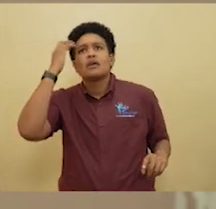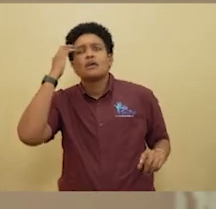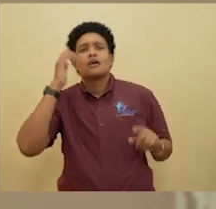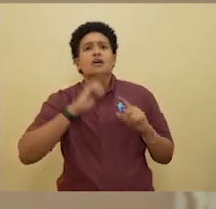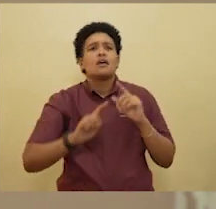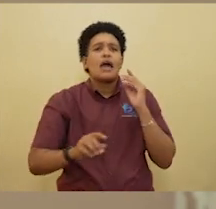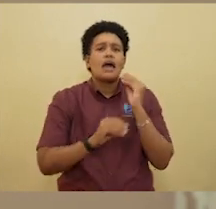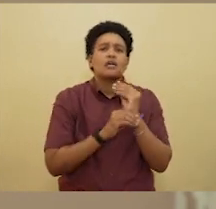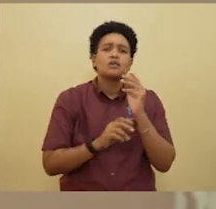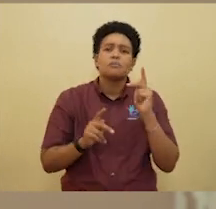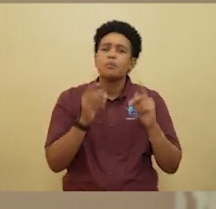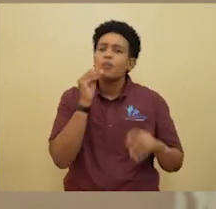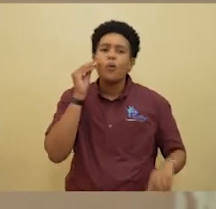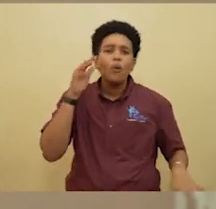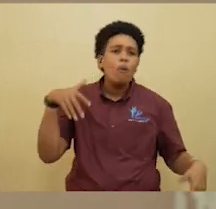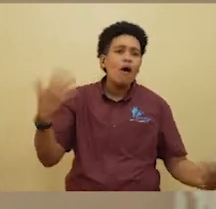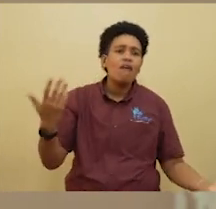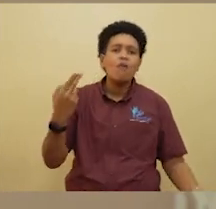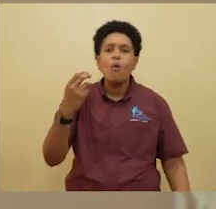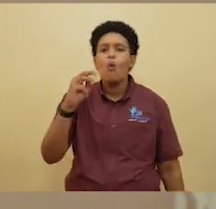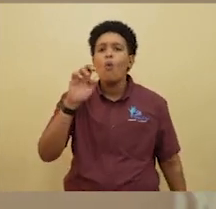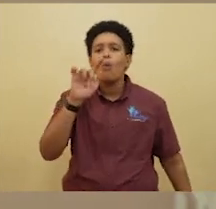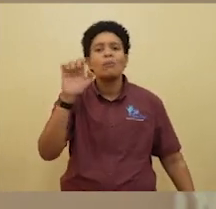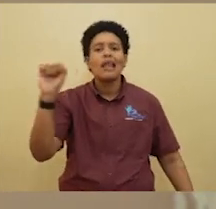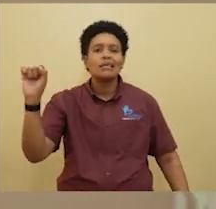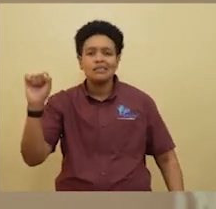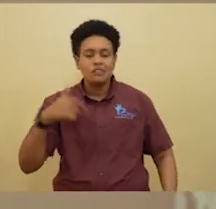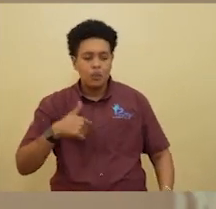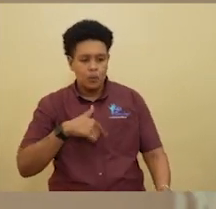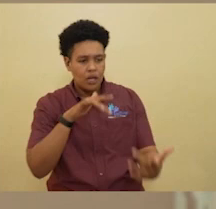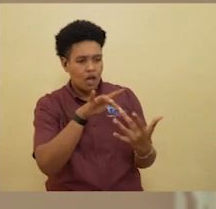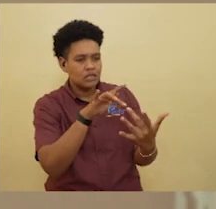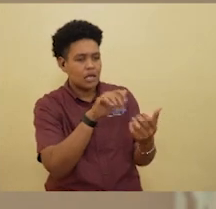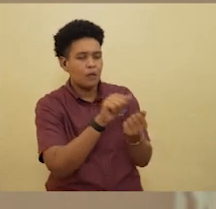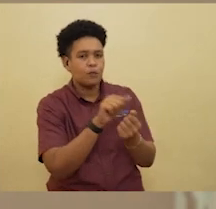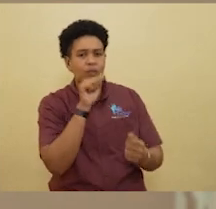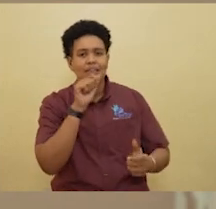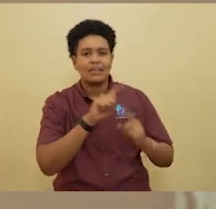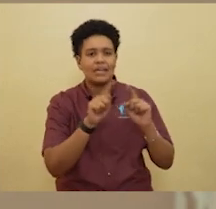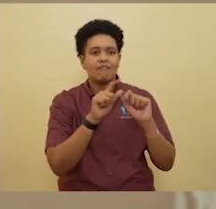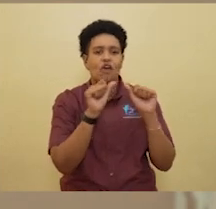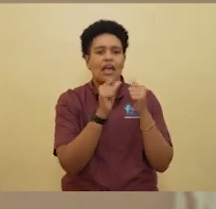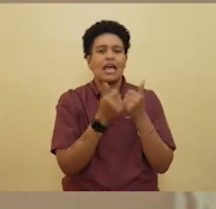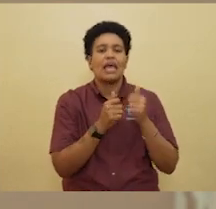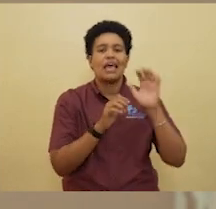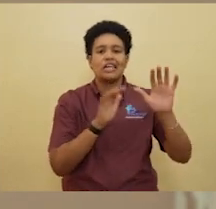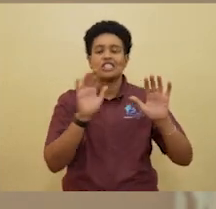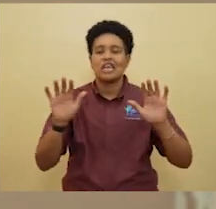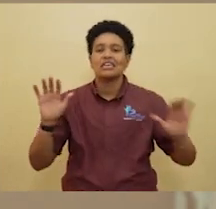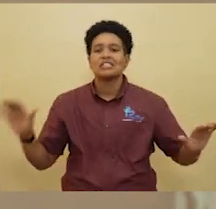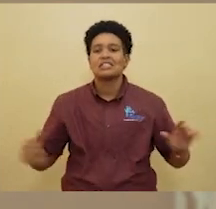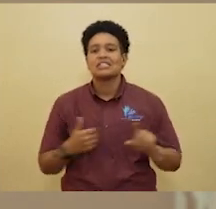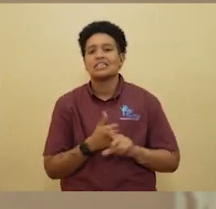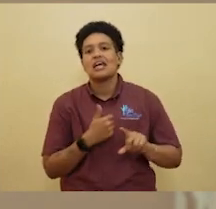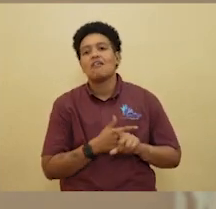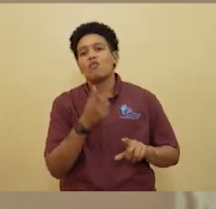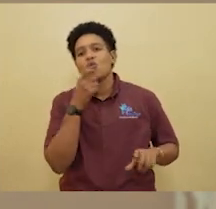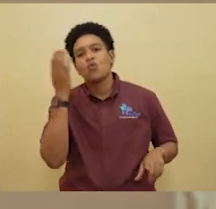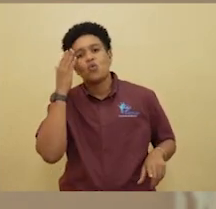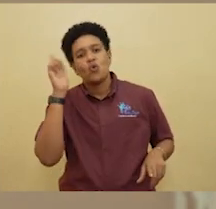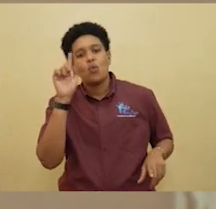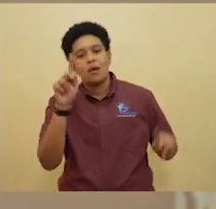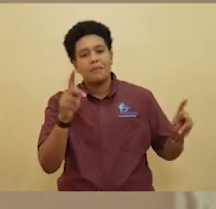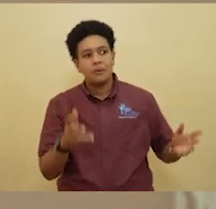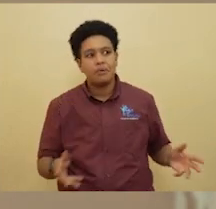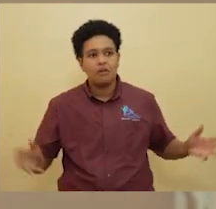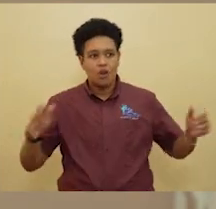but also the homeless. So we have been making contact with the agencies who know where these